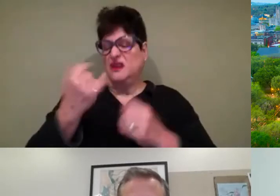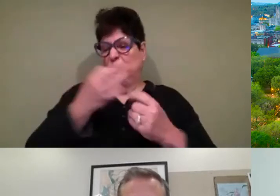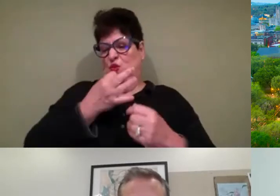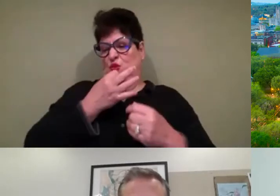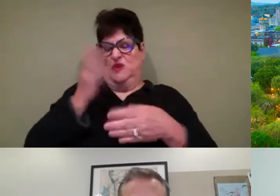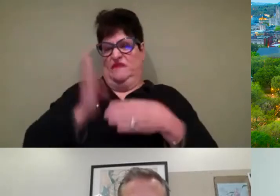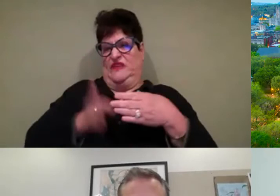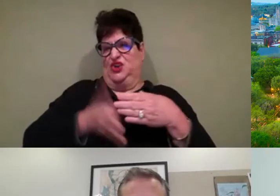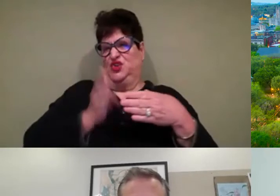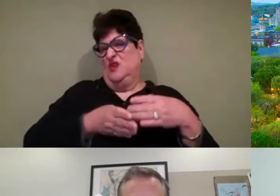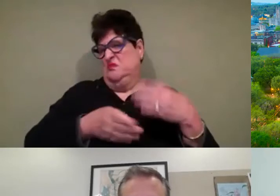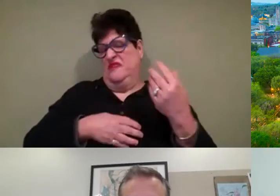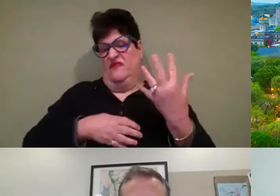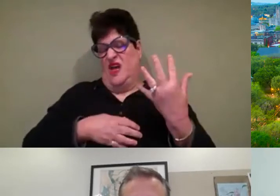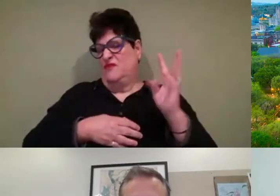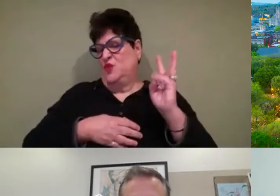the final five or six